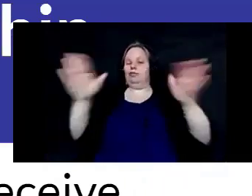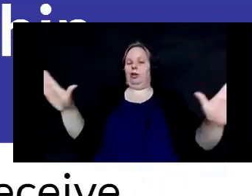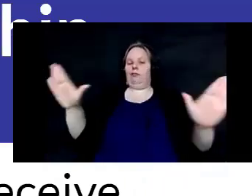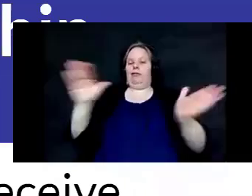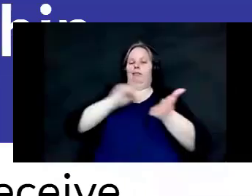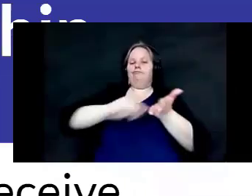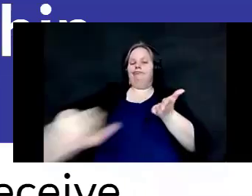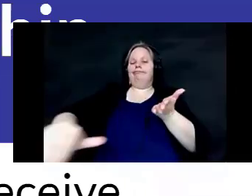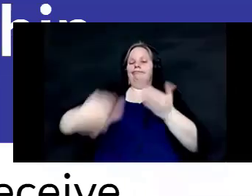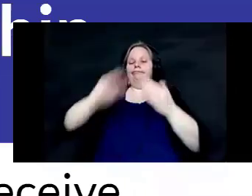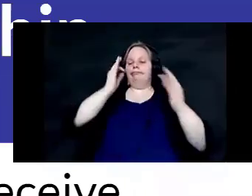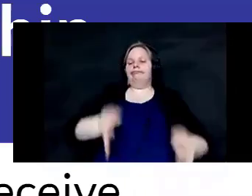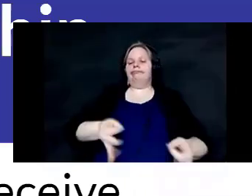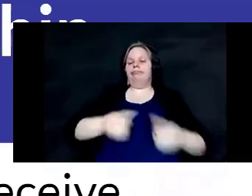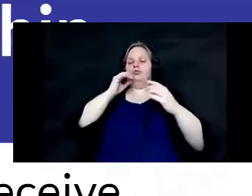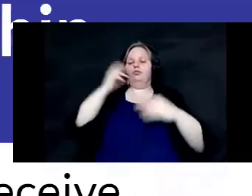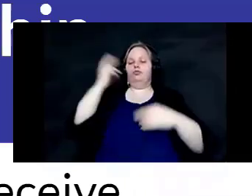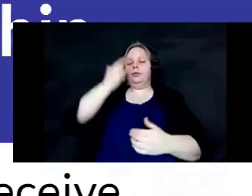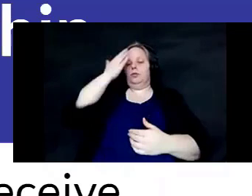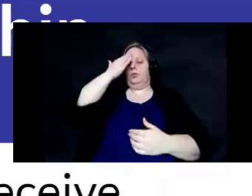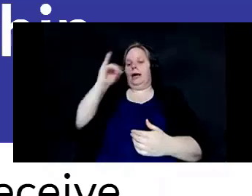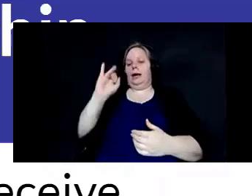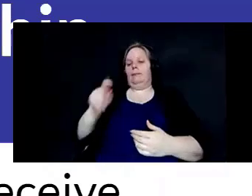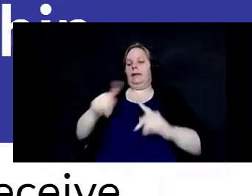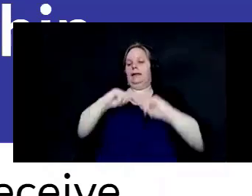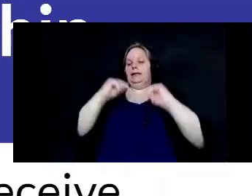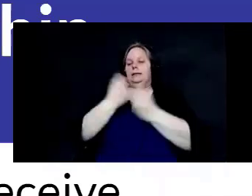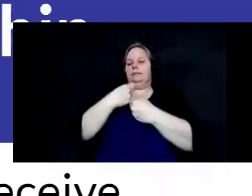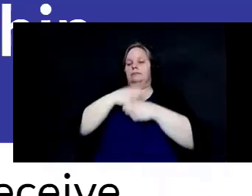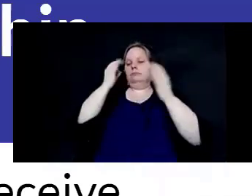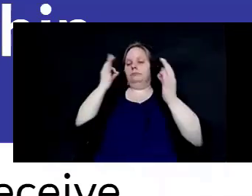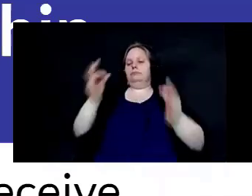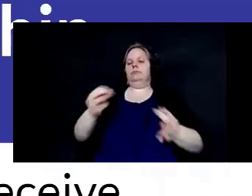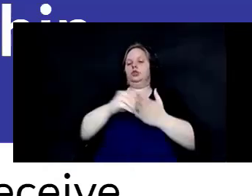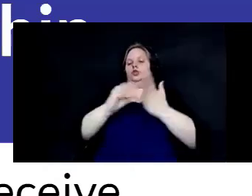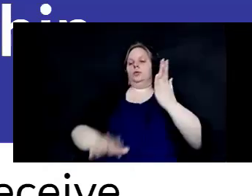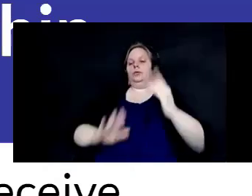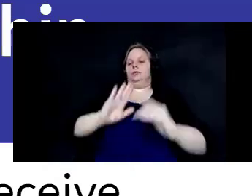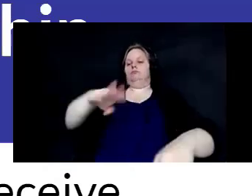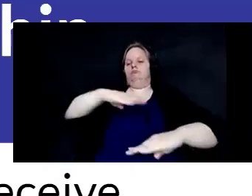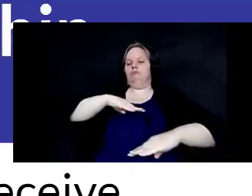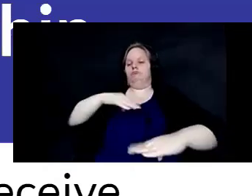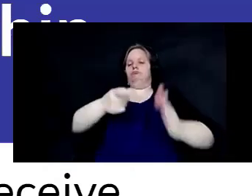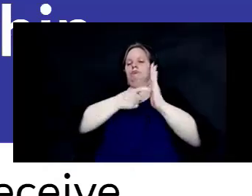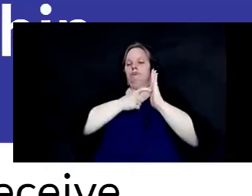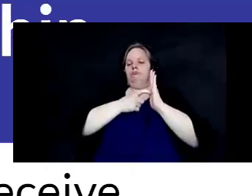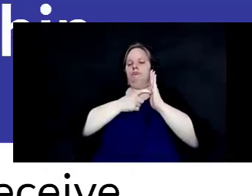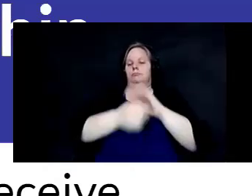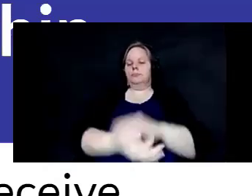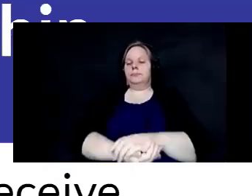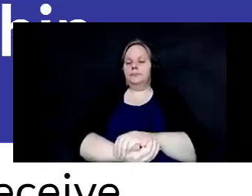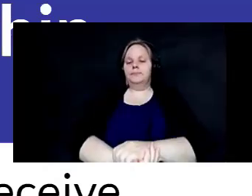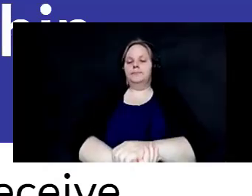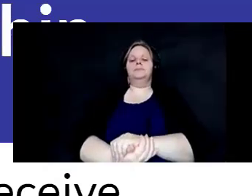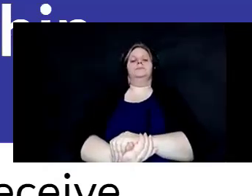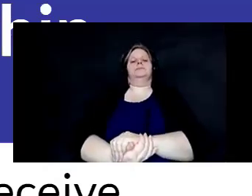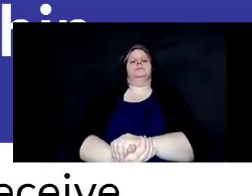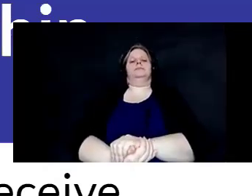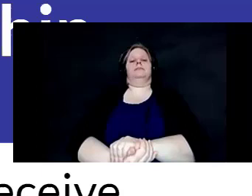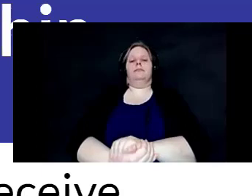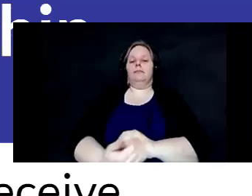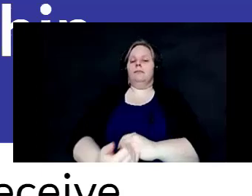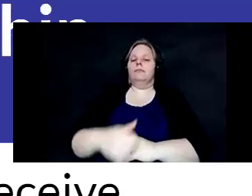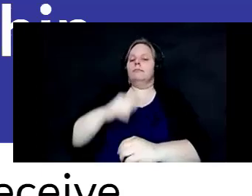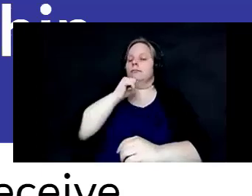the determinate reason for the IEP team decision that the student meets eligibility criteria. A lack of